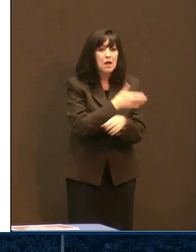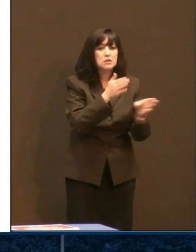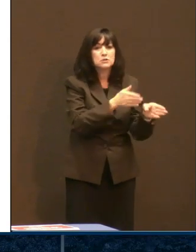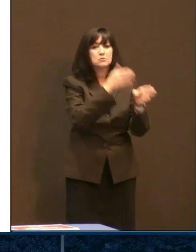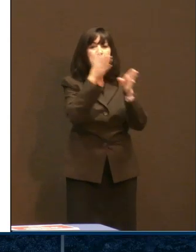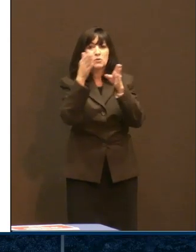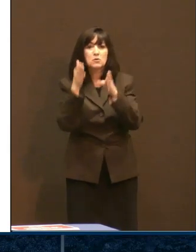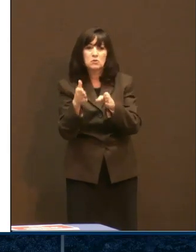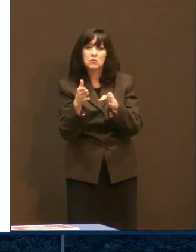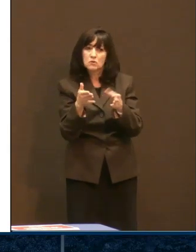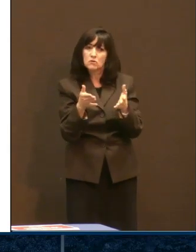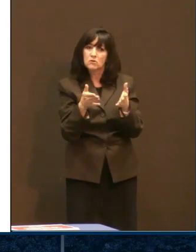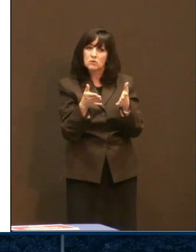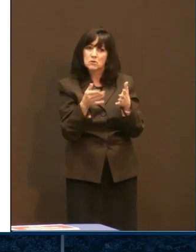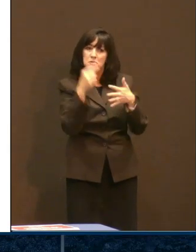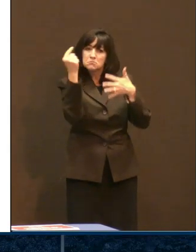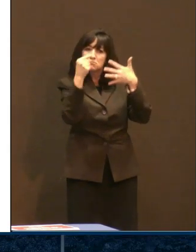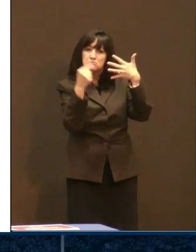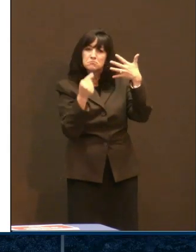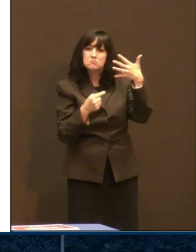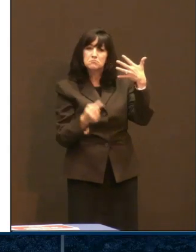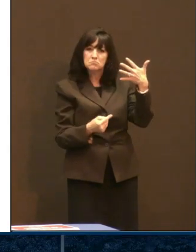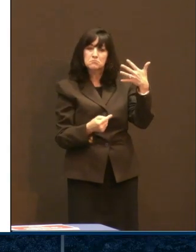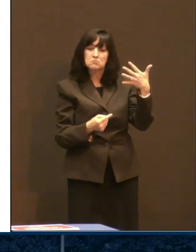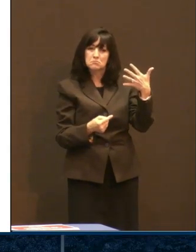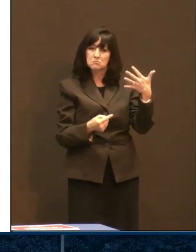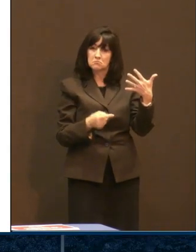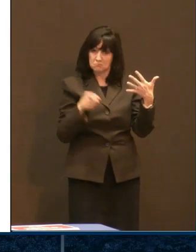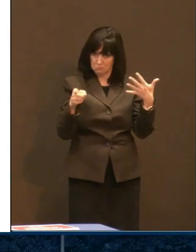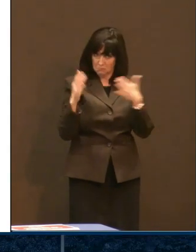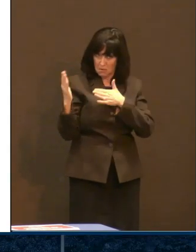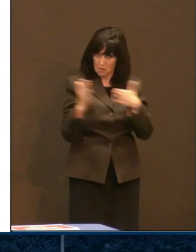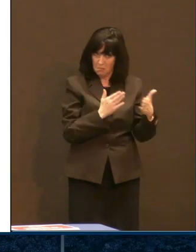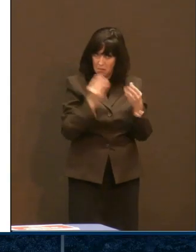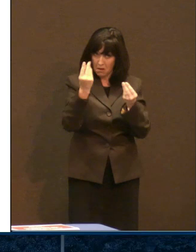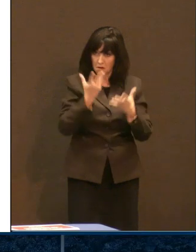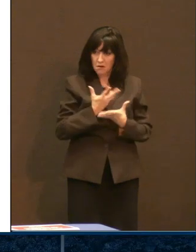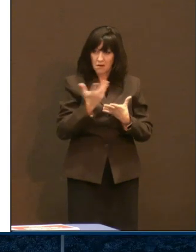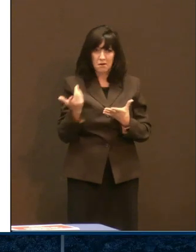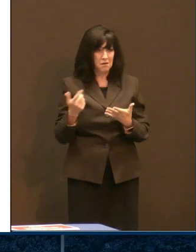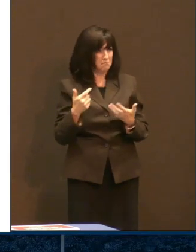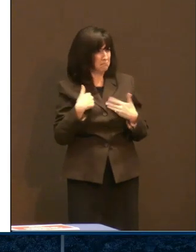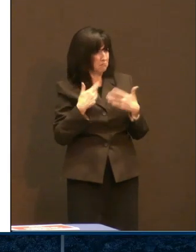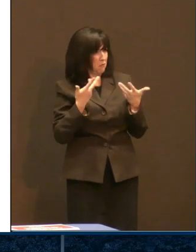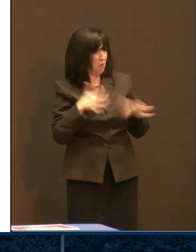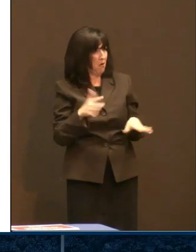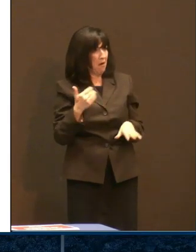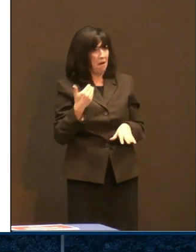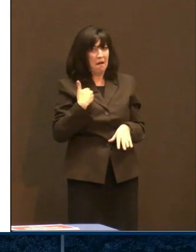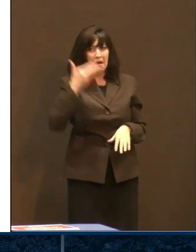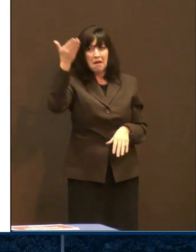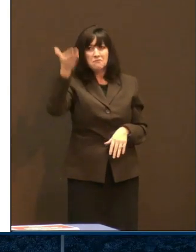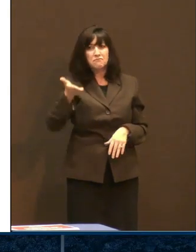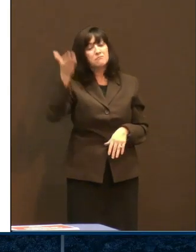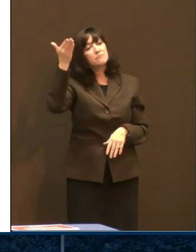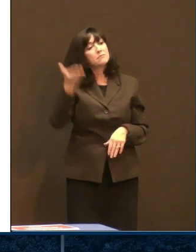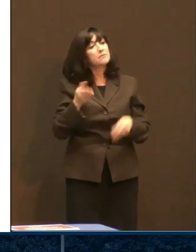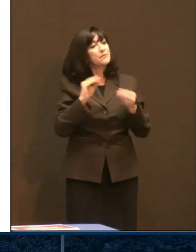We're pretty transparent with respect to the website and the breakdown. We now